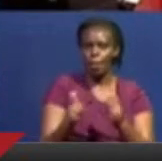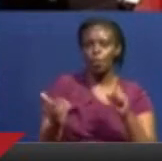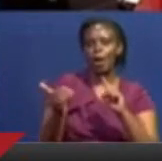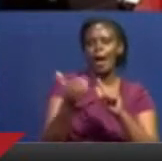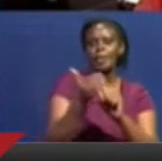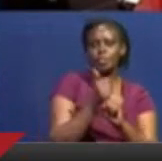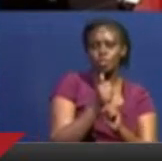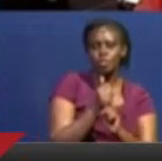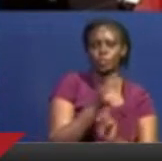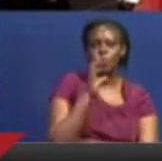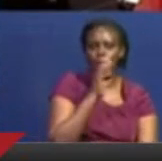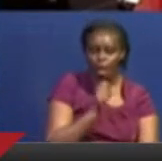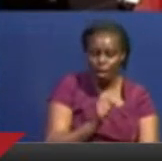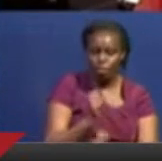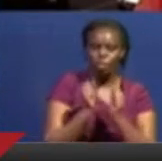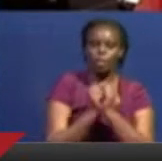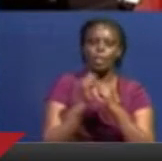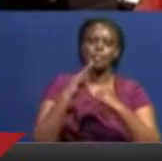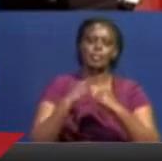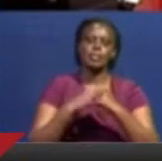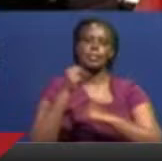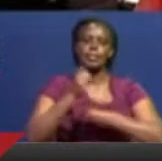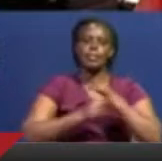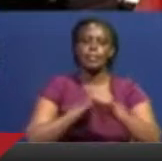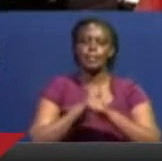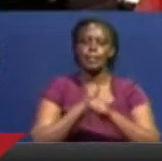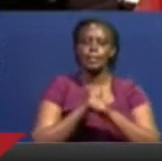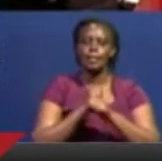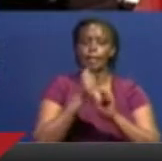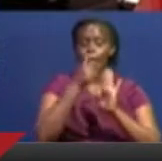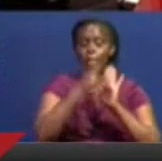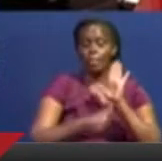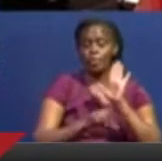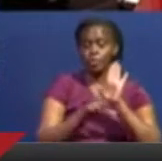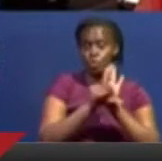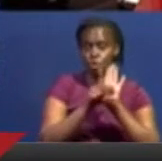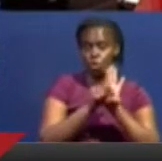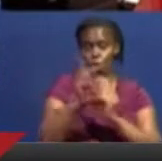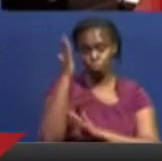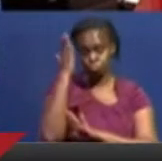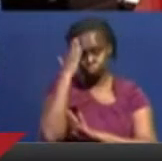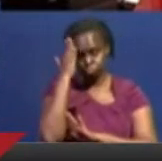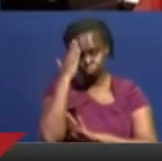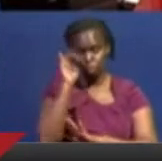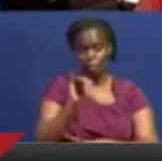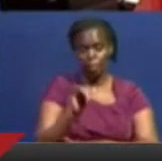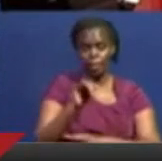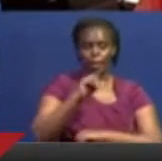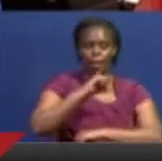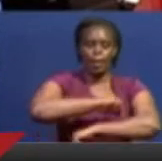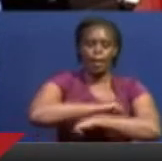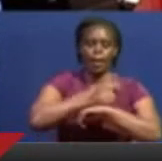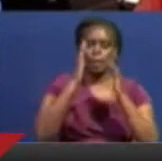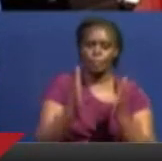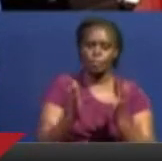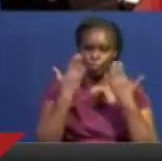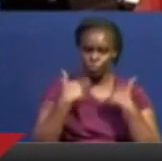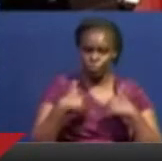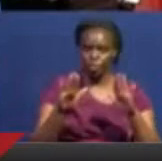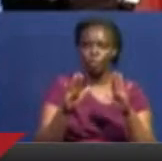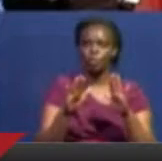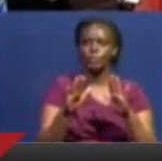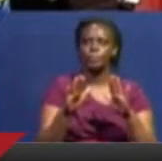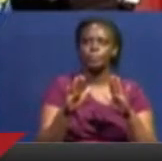attained the age of 18 years. This provision recognizes that many students complete